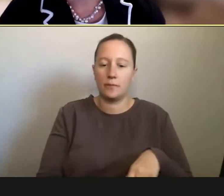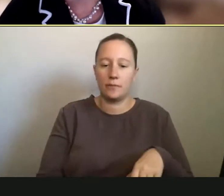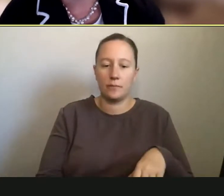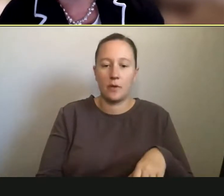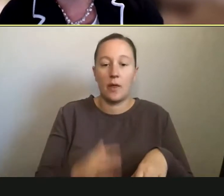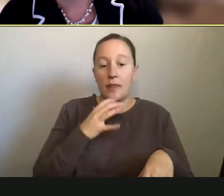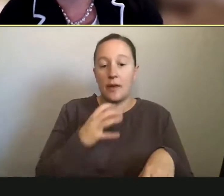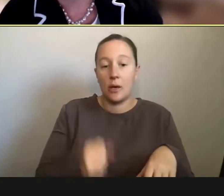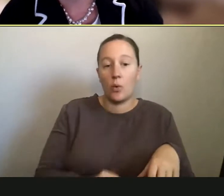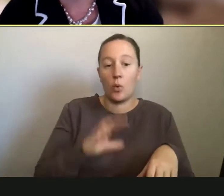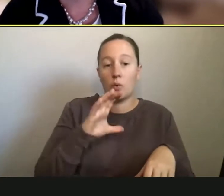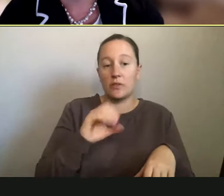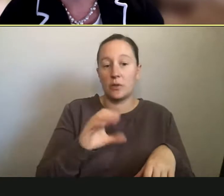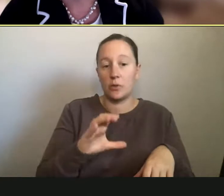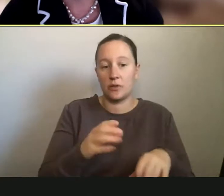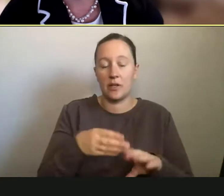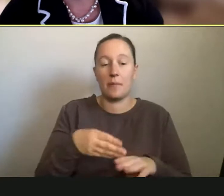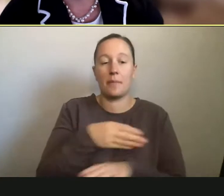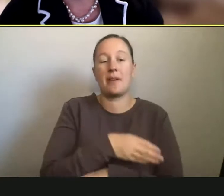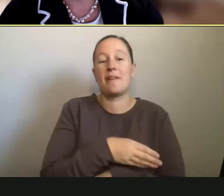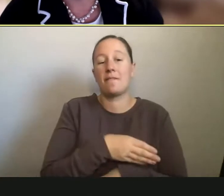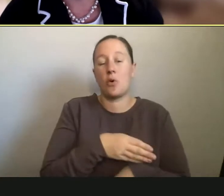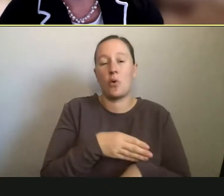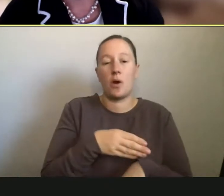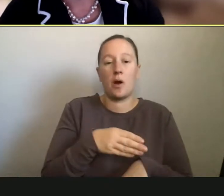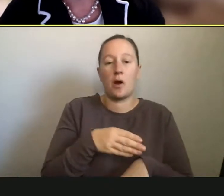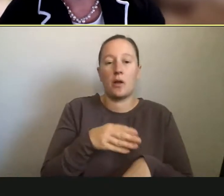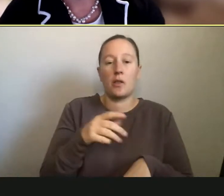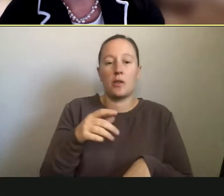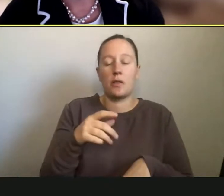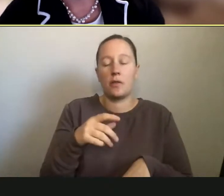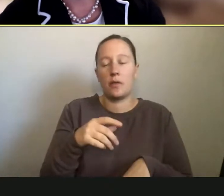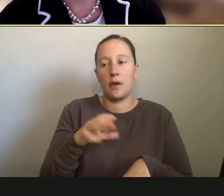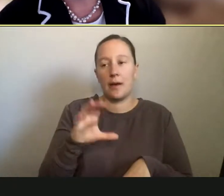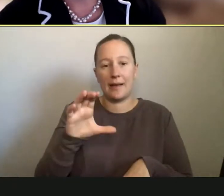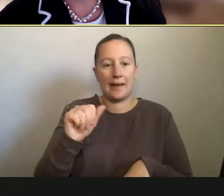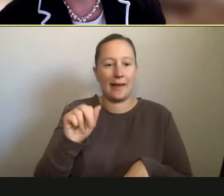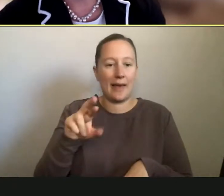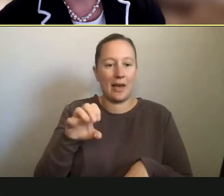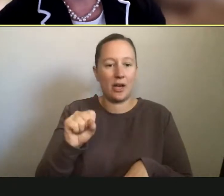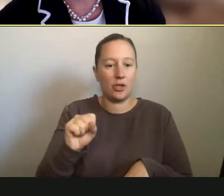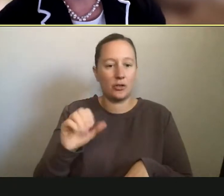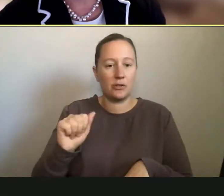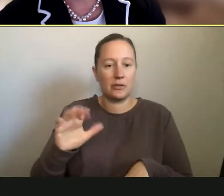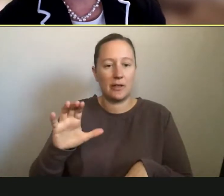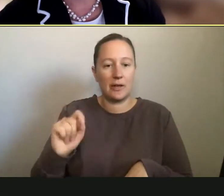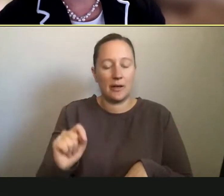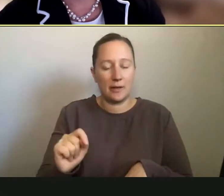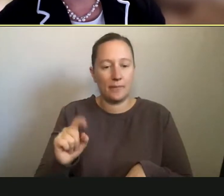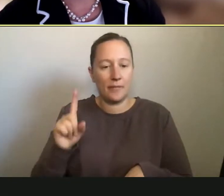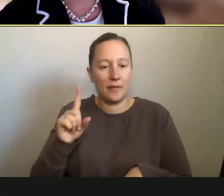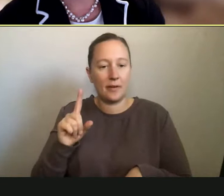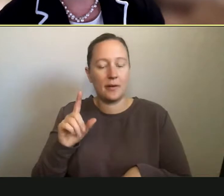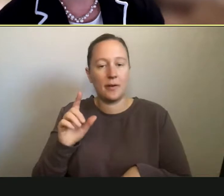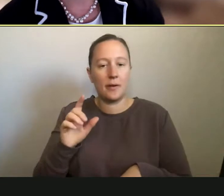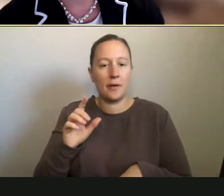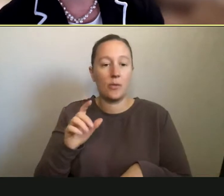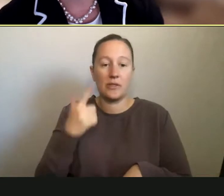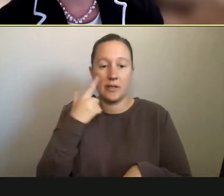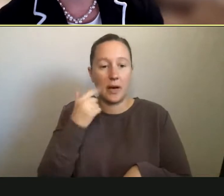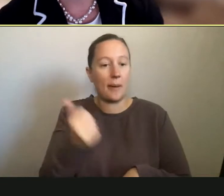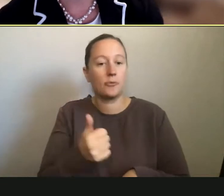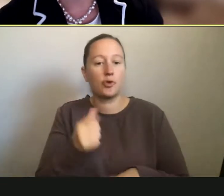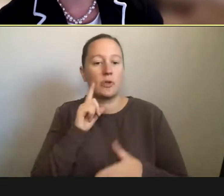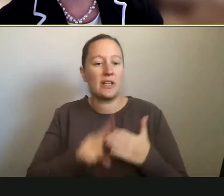old COCs prior to the 21st Century Cures Act, it was the investigators' decision whether